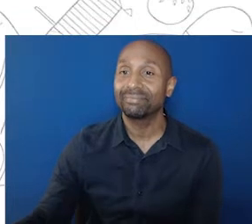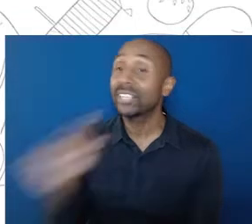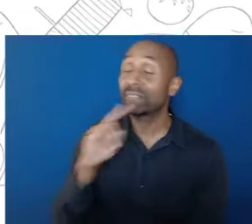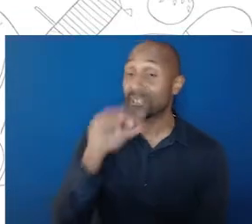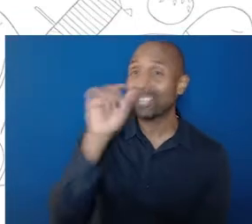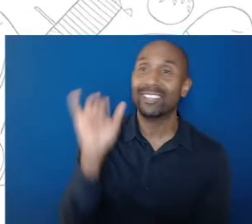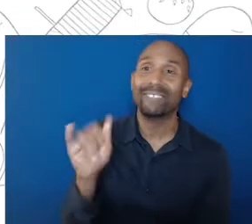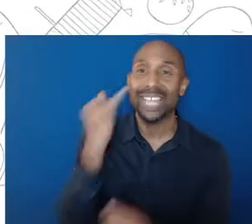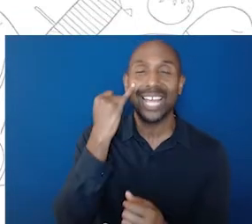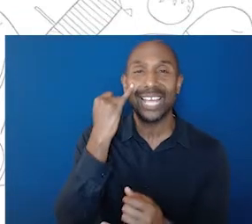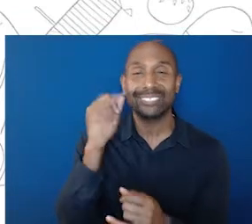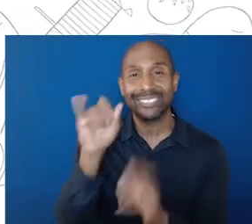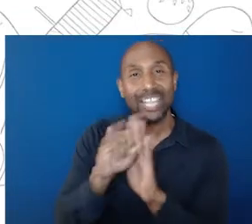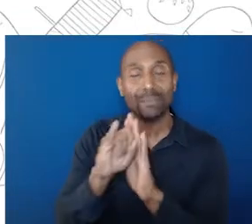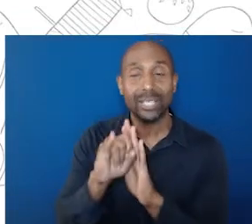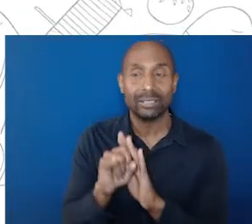growth. Exactly. You know, so